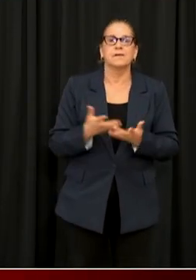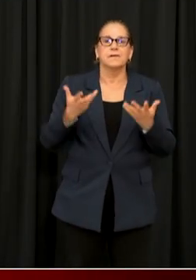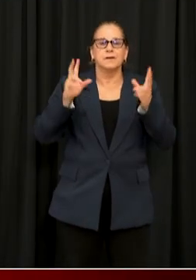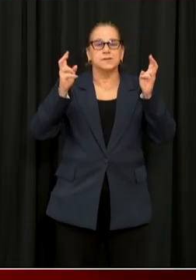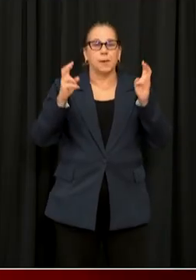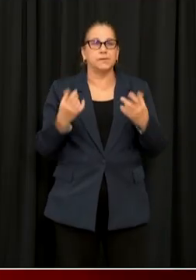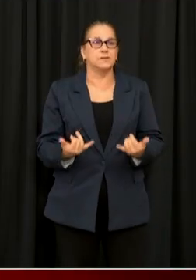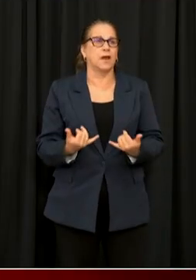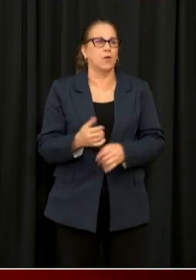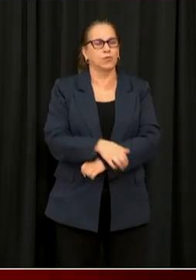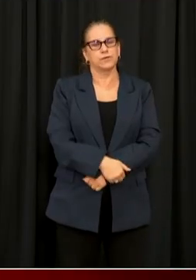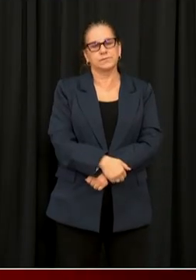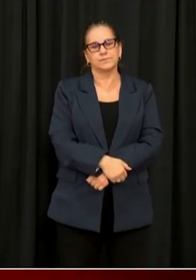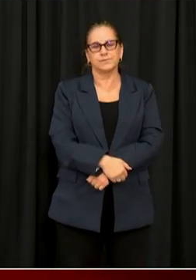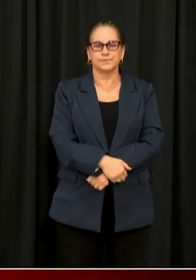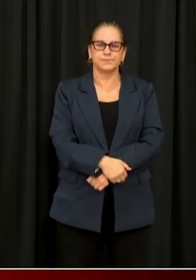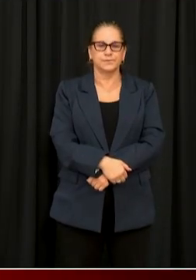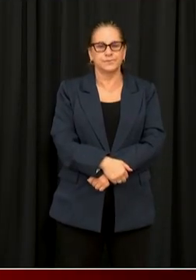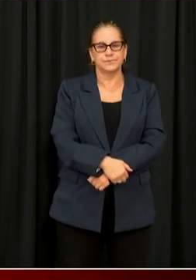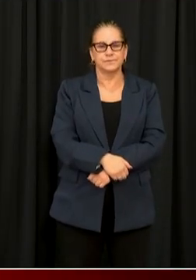already exists, others are